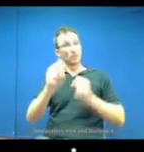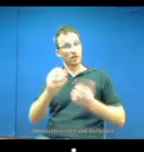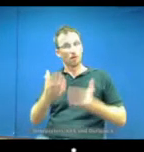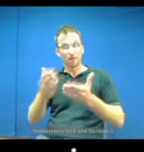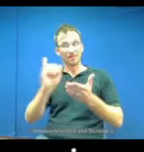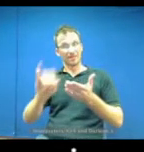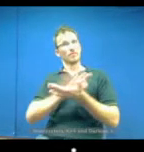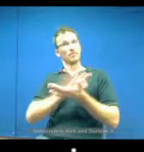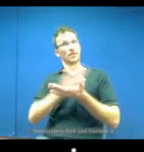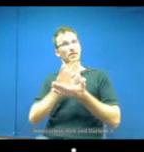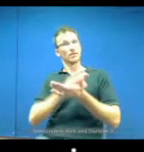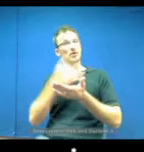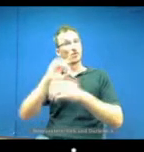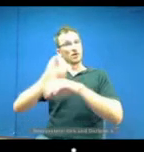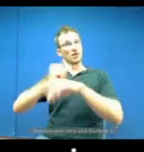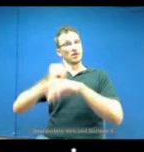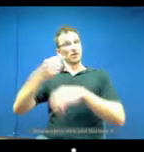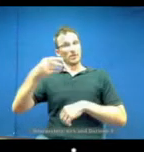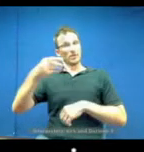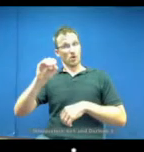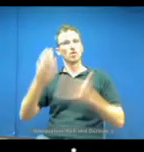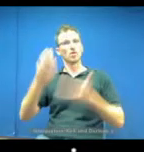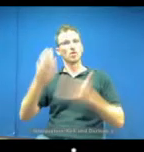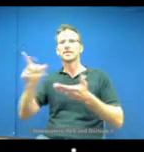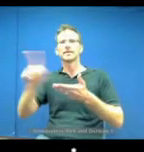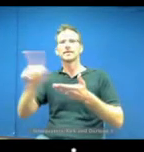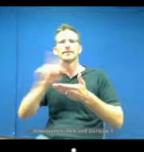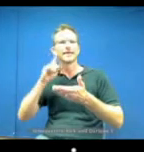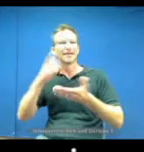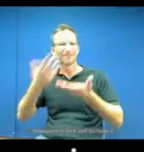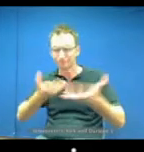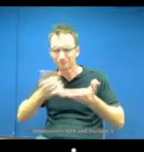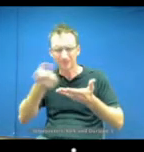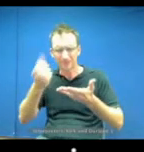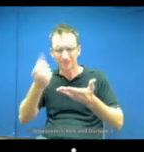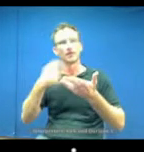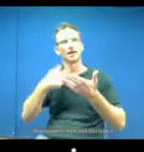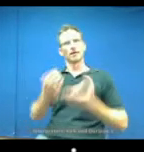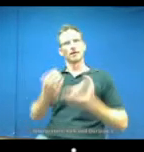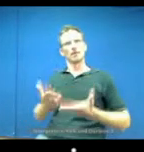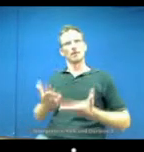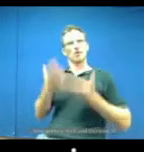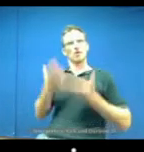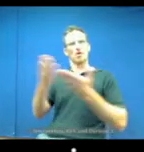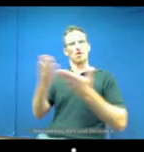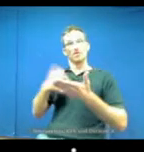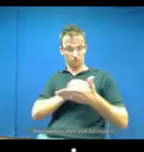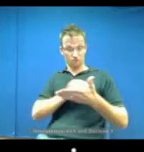assistance in both in filling out and in understanding the form.